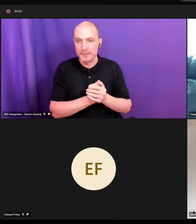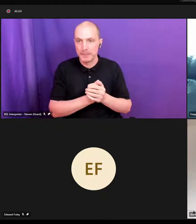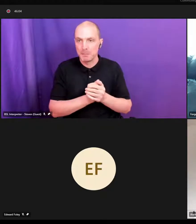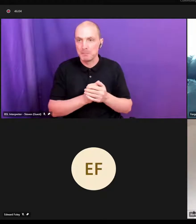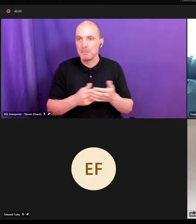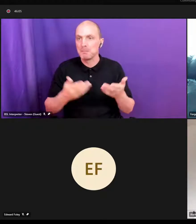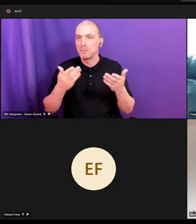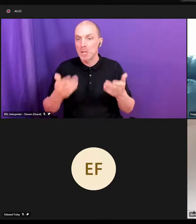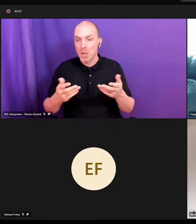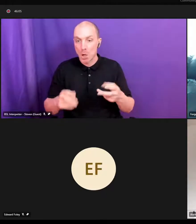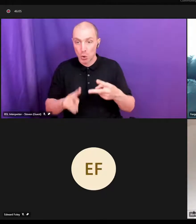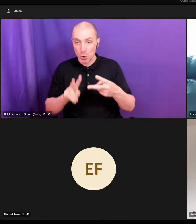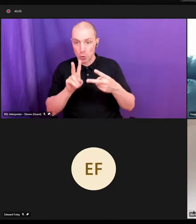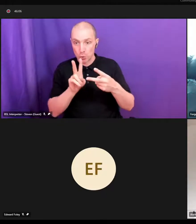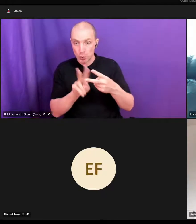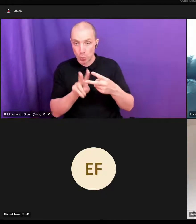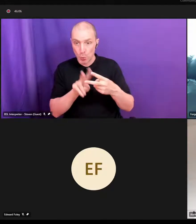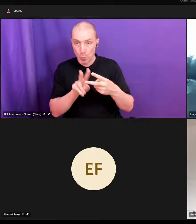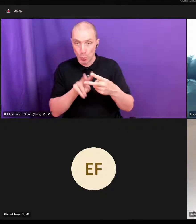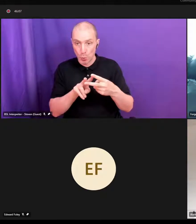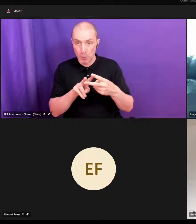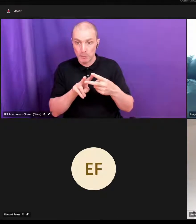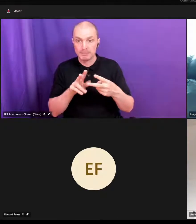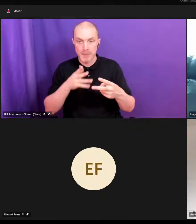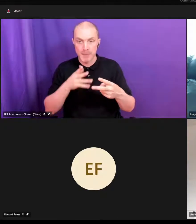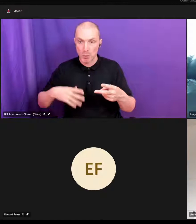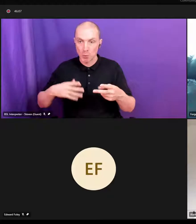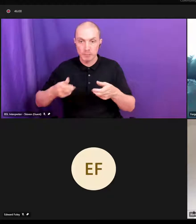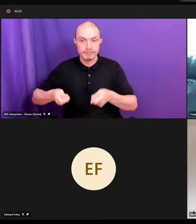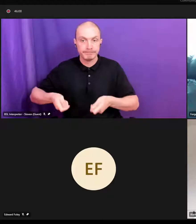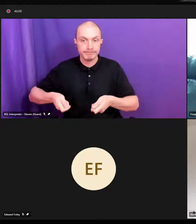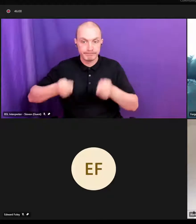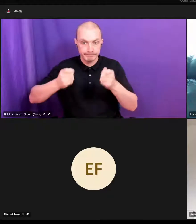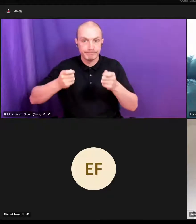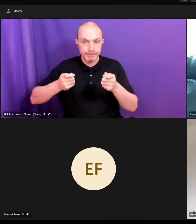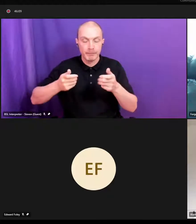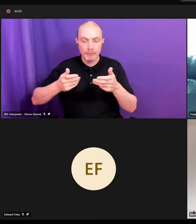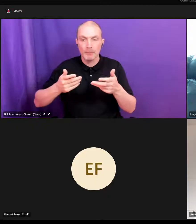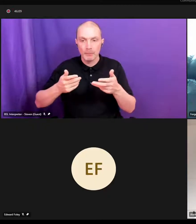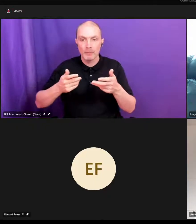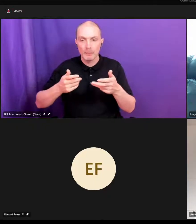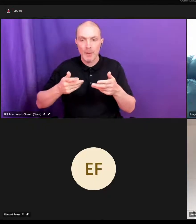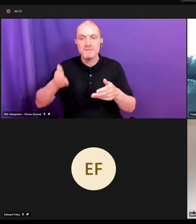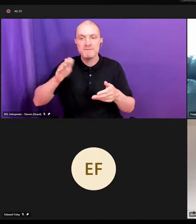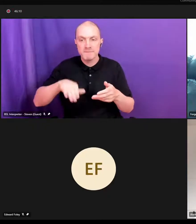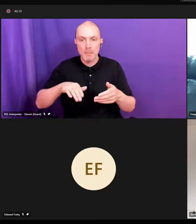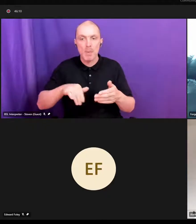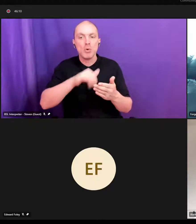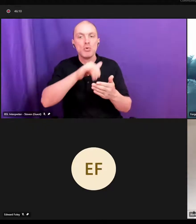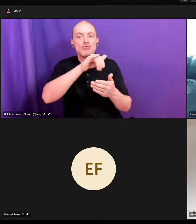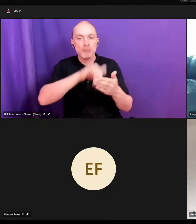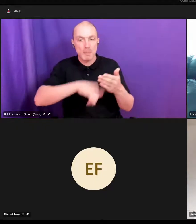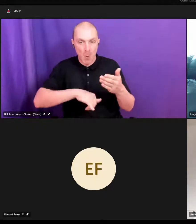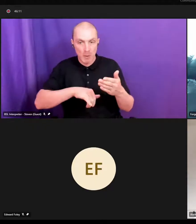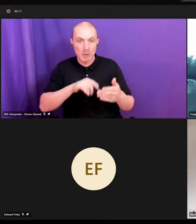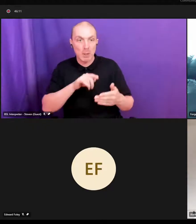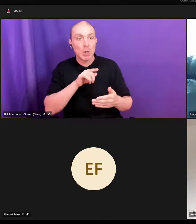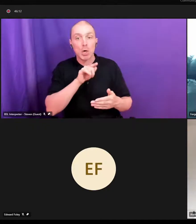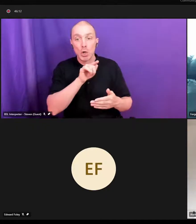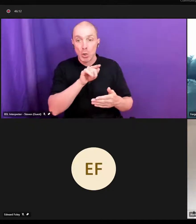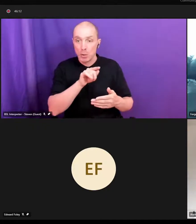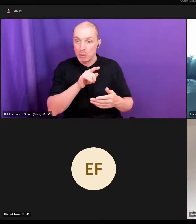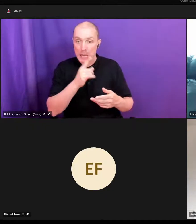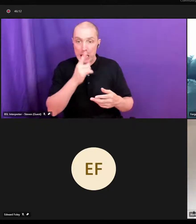There's two issues arising from the report that I wanted to raise. I don't know if you want to take each in